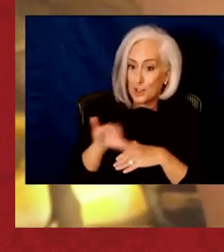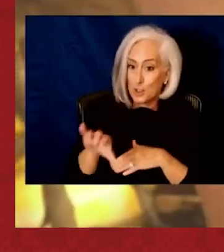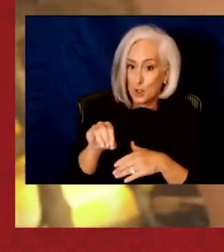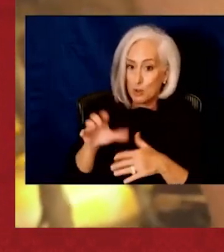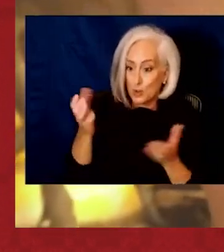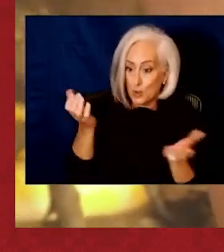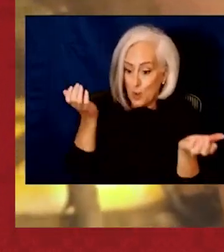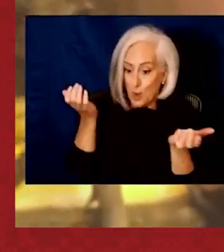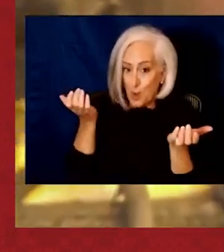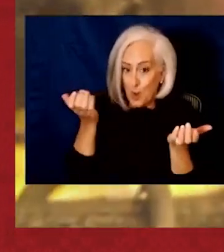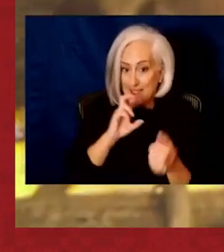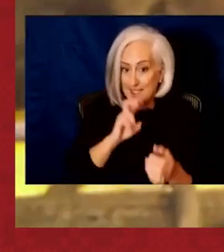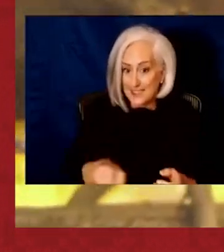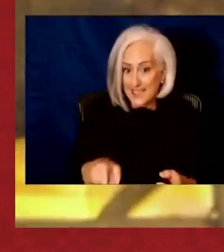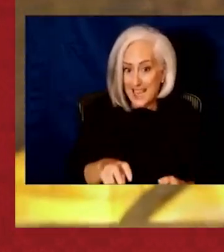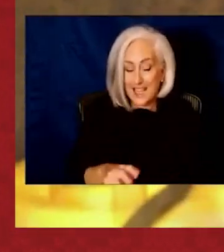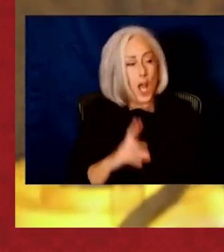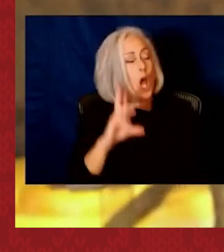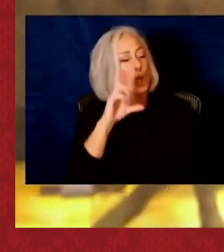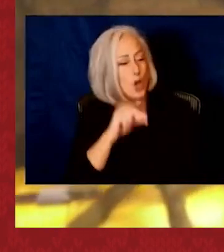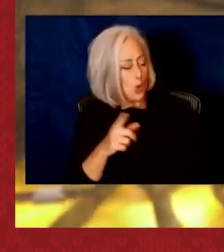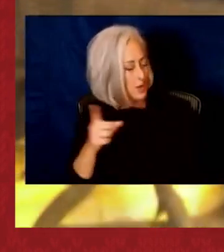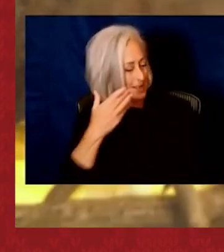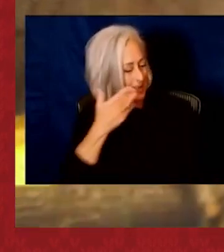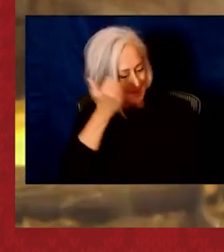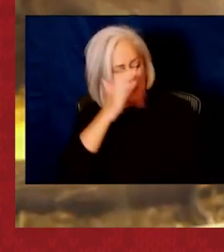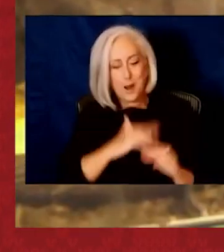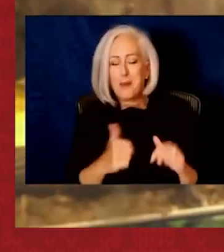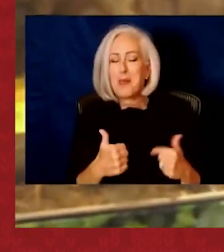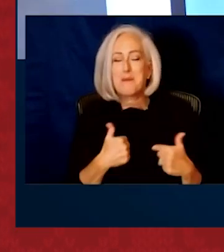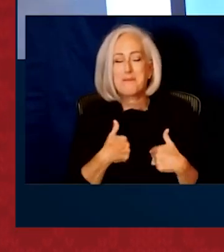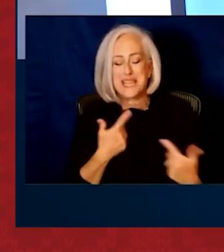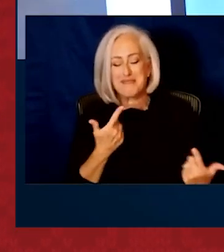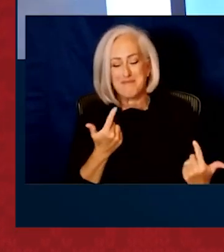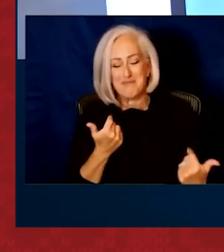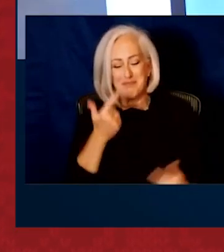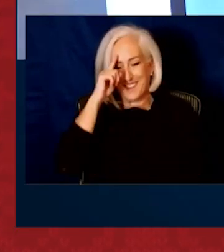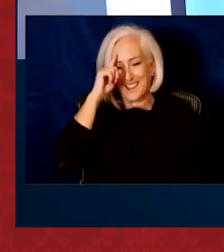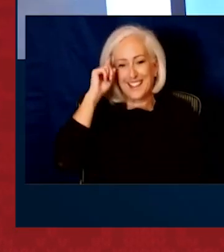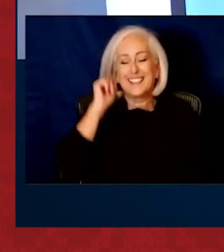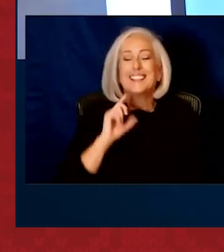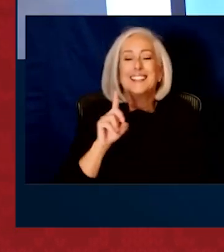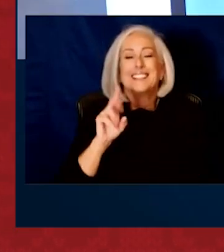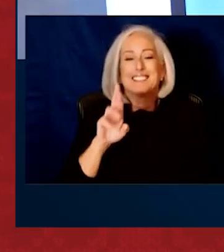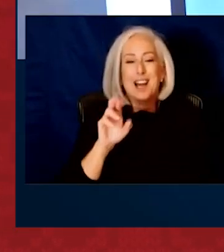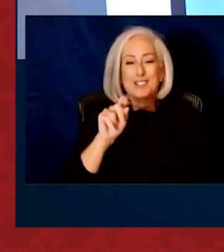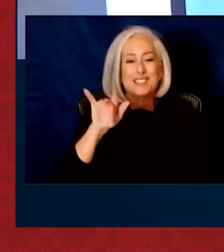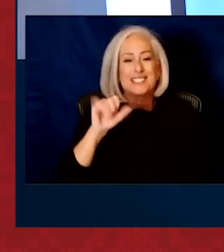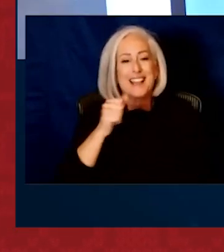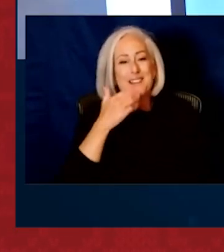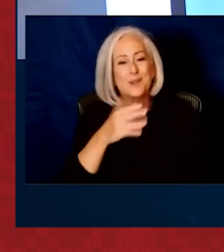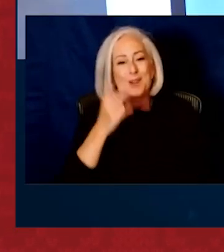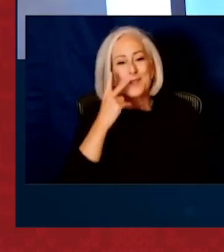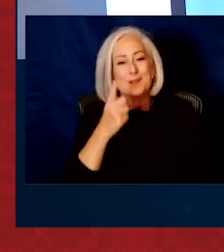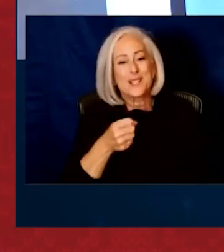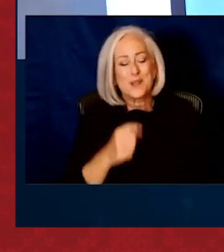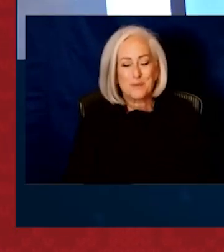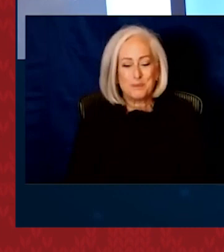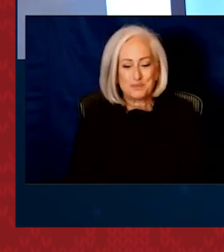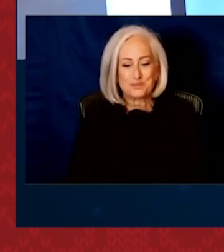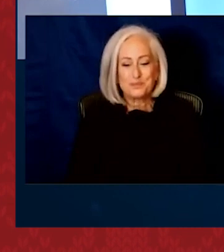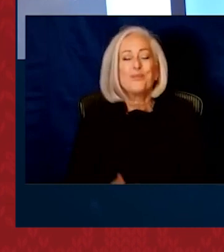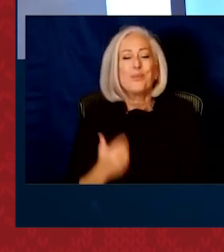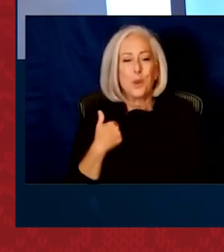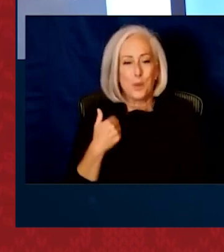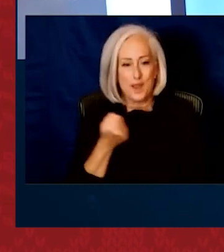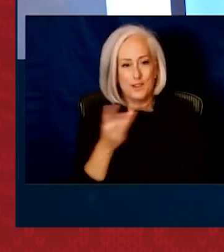your She's generosity. Better We love you, woman though. than me. Better woman than me. So, Dr. Stites, good to see you, by the way. We do have a few questions, so I want to try to get to these.